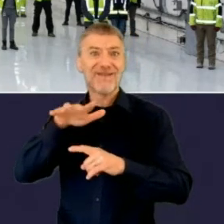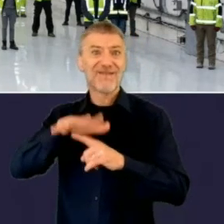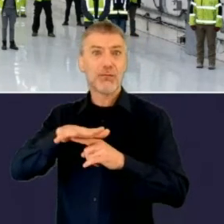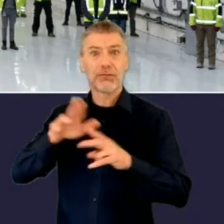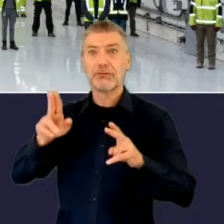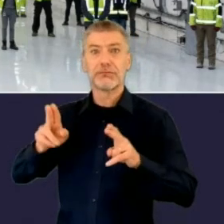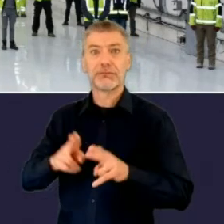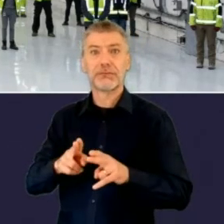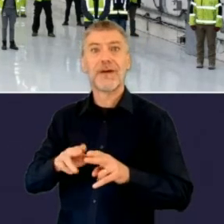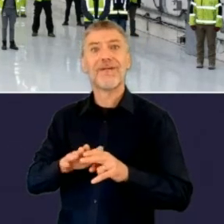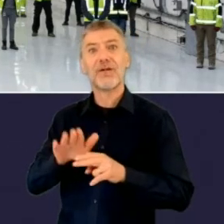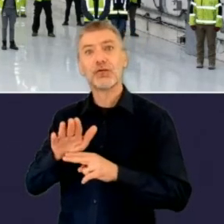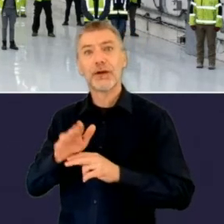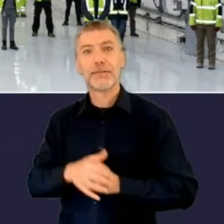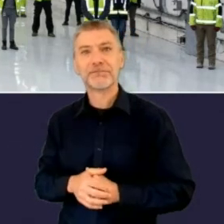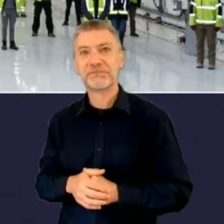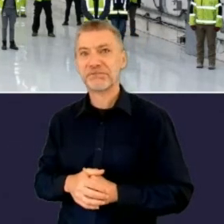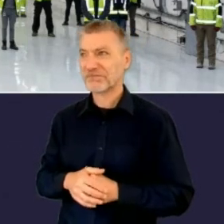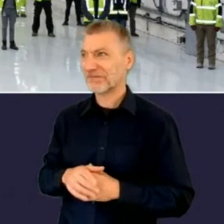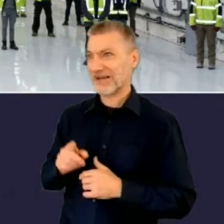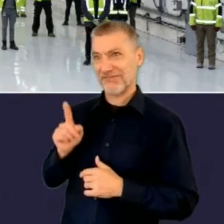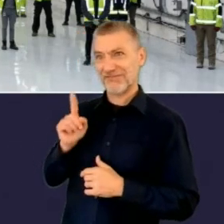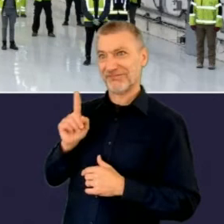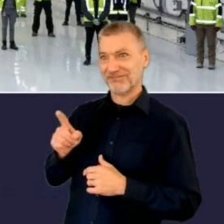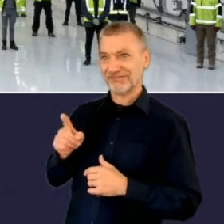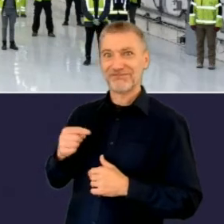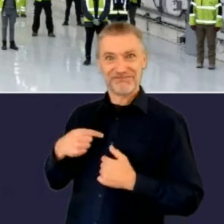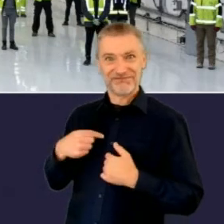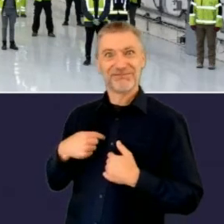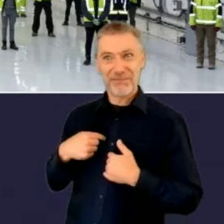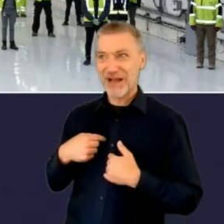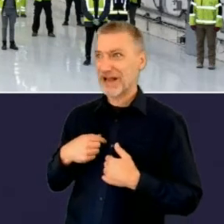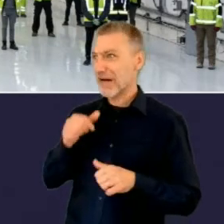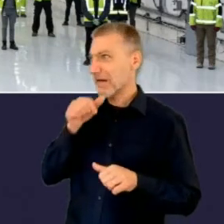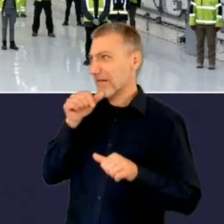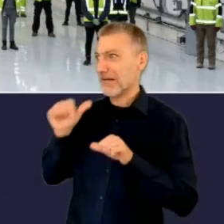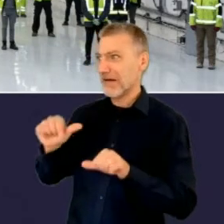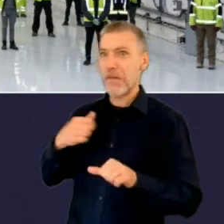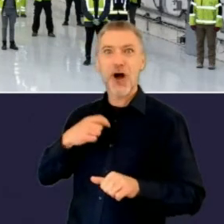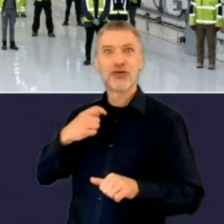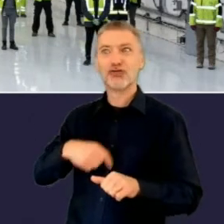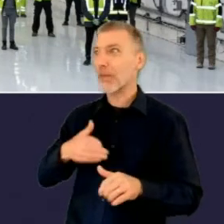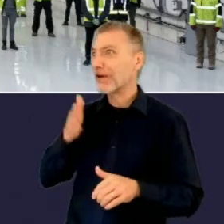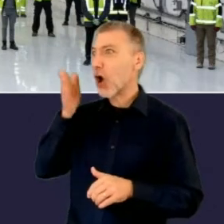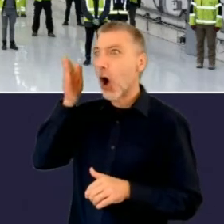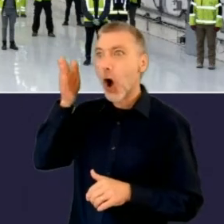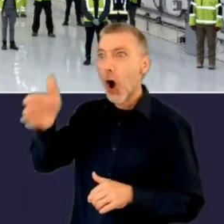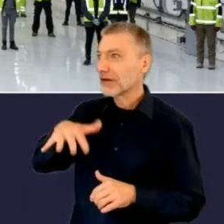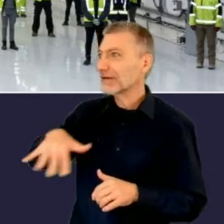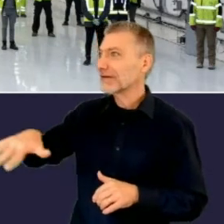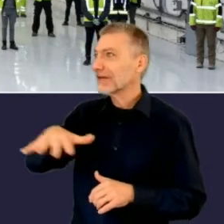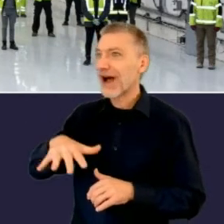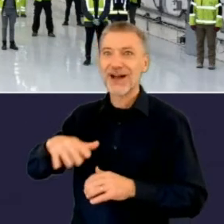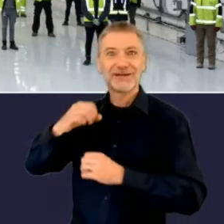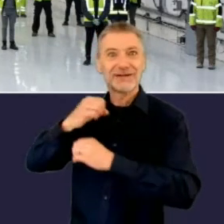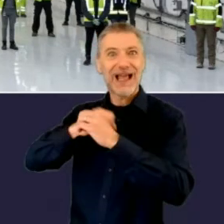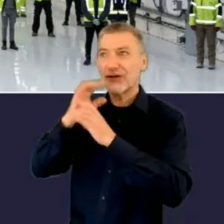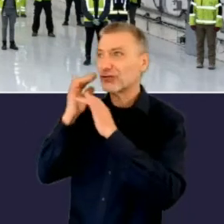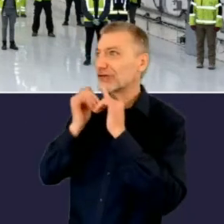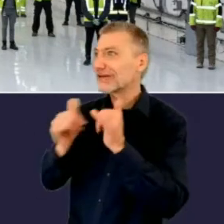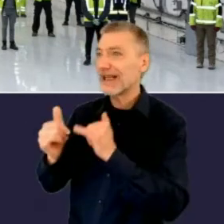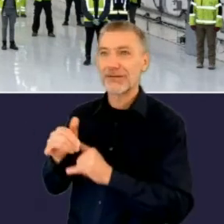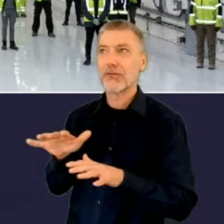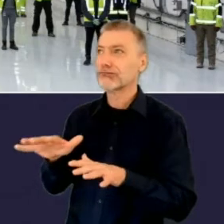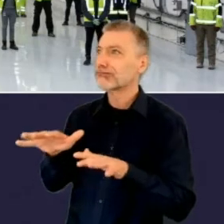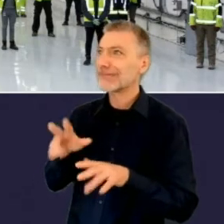So I'd say highlights of the role have definitely been going on site and carrying out engine testing. It's been amazing seeing how the engine performs, as well as understanding